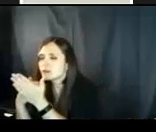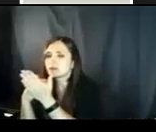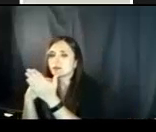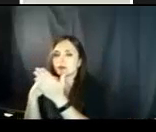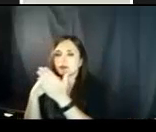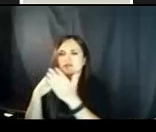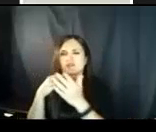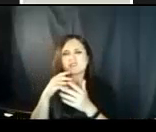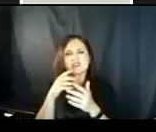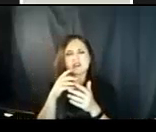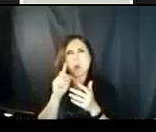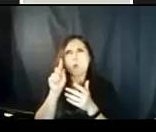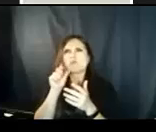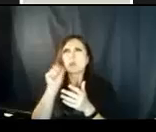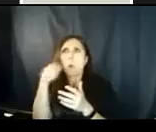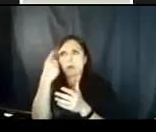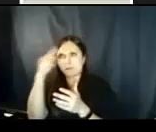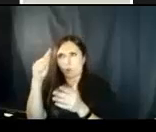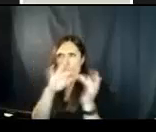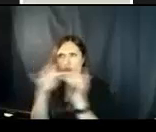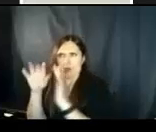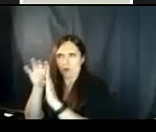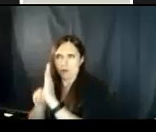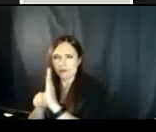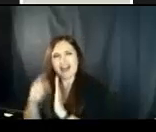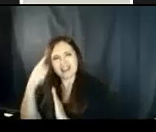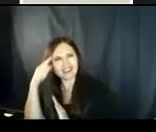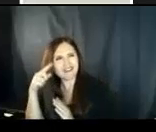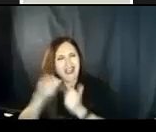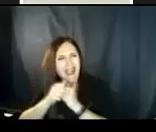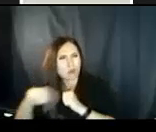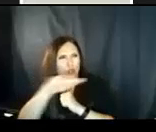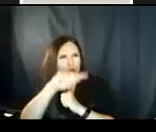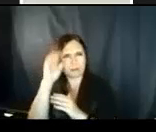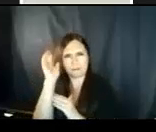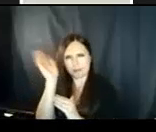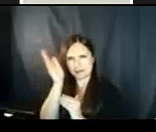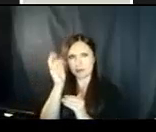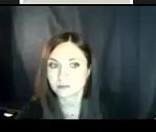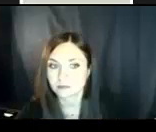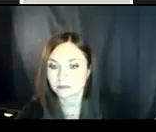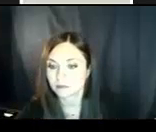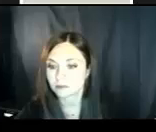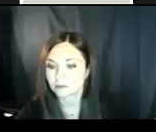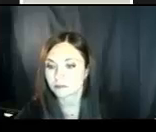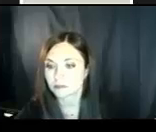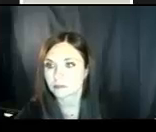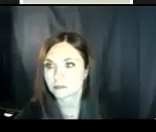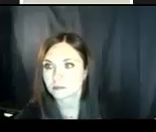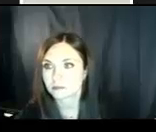the ways that you guys would present information to students.